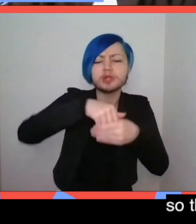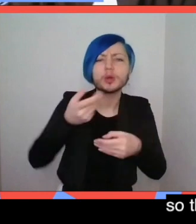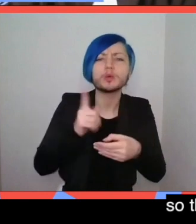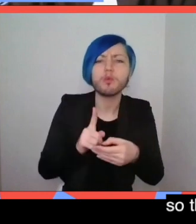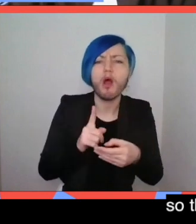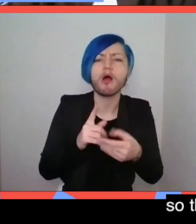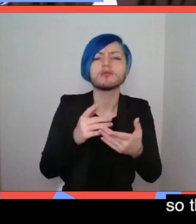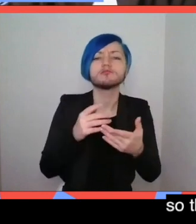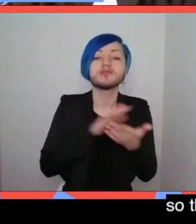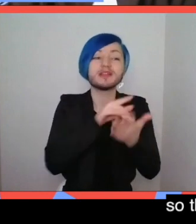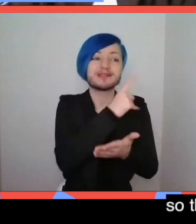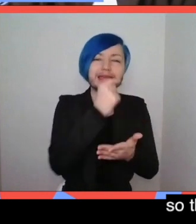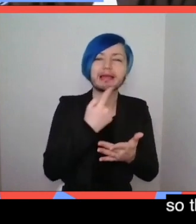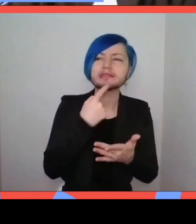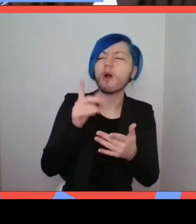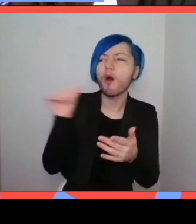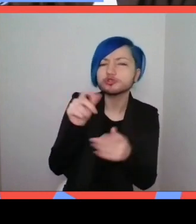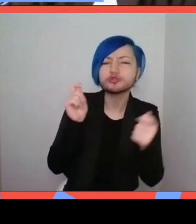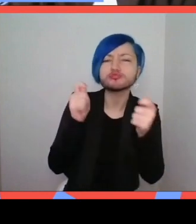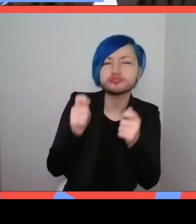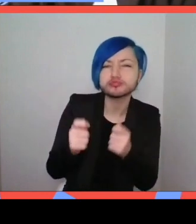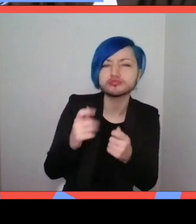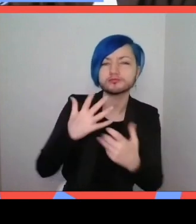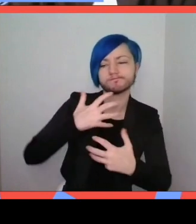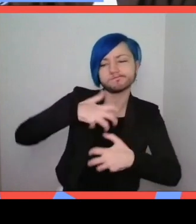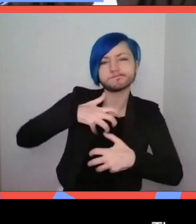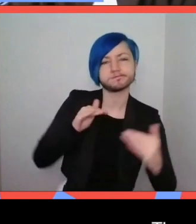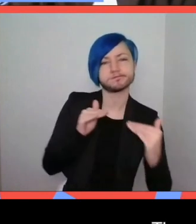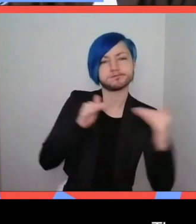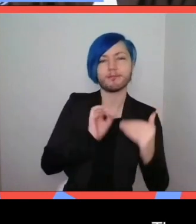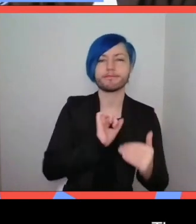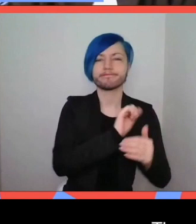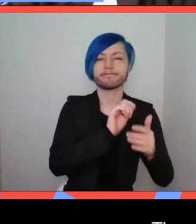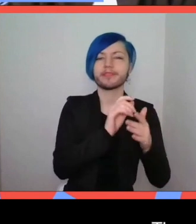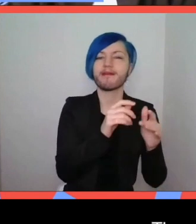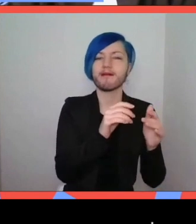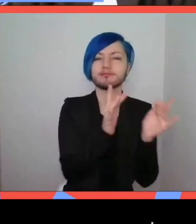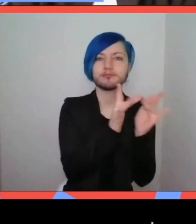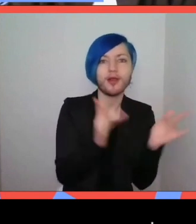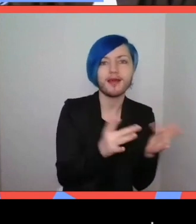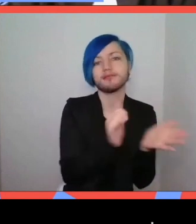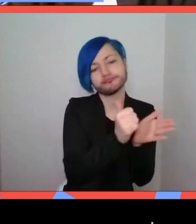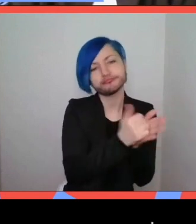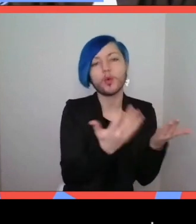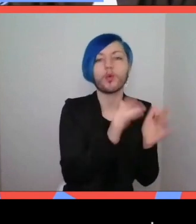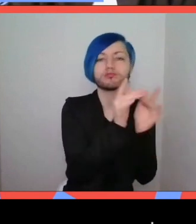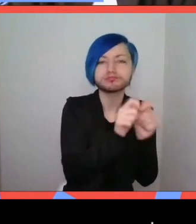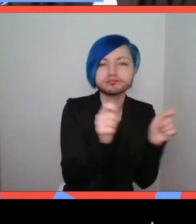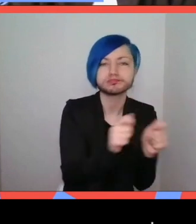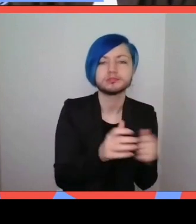make suggestions on how it could be shaped to fit their publication. They don't want to see full articles you've gone off and written